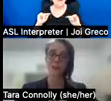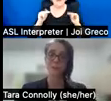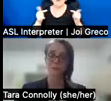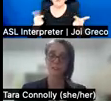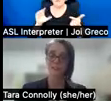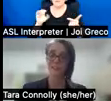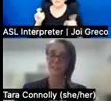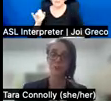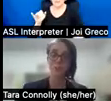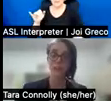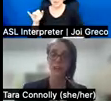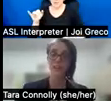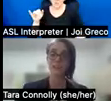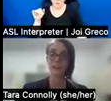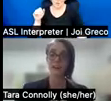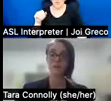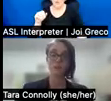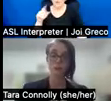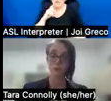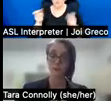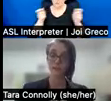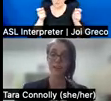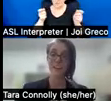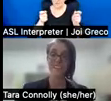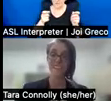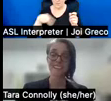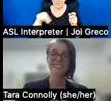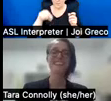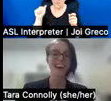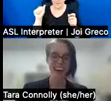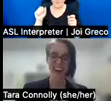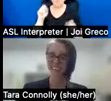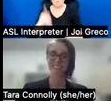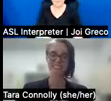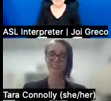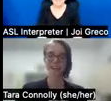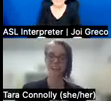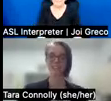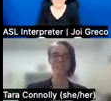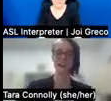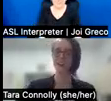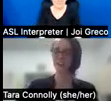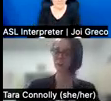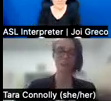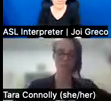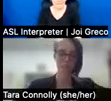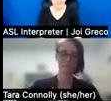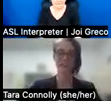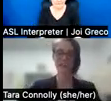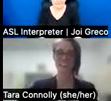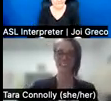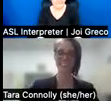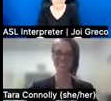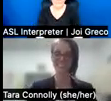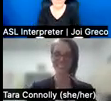you're going to be facilitating the Q&A for your group. Is that correct? That's fine. Yep. Excellent. Okay. So welcome.